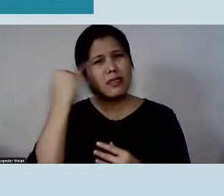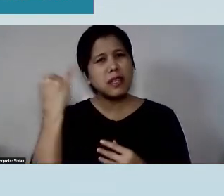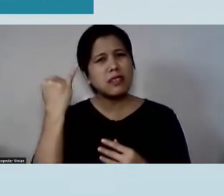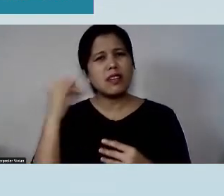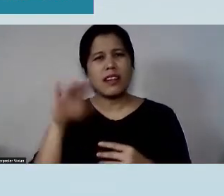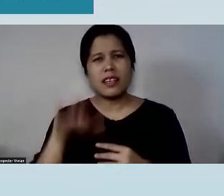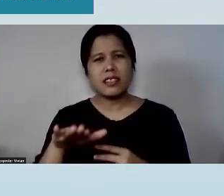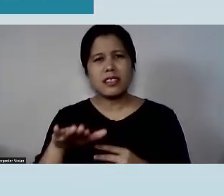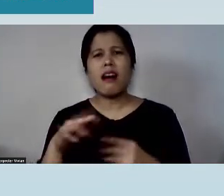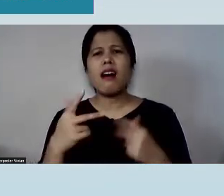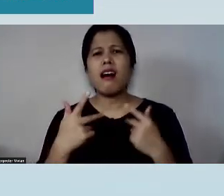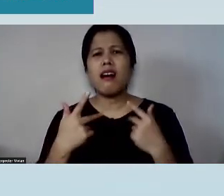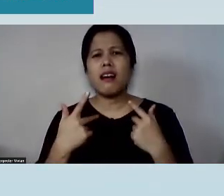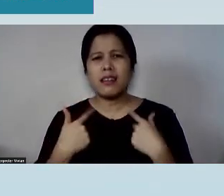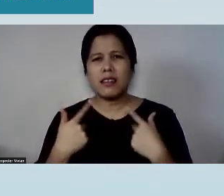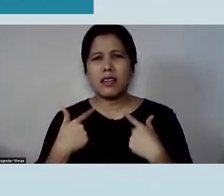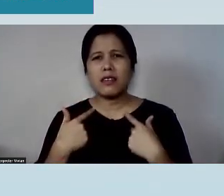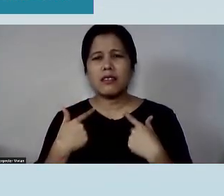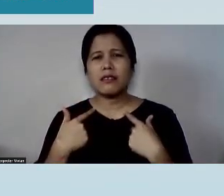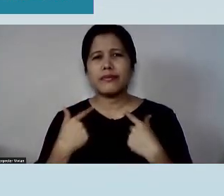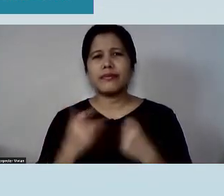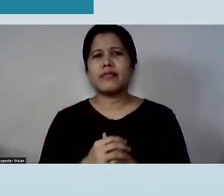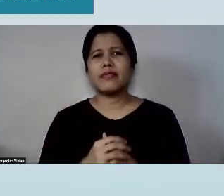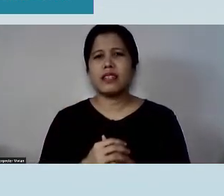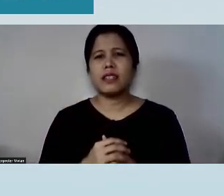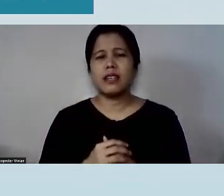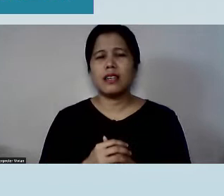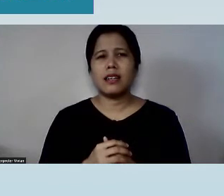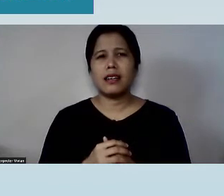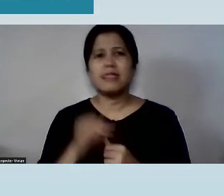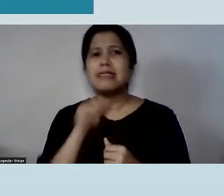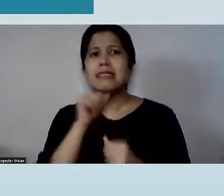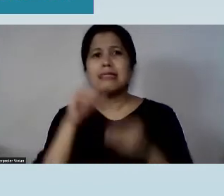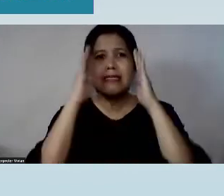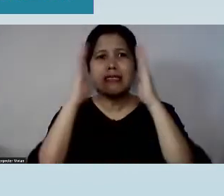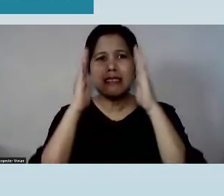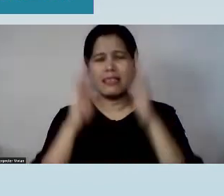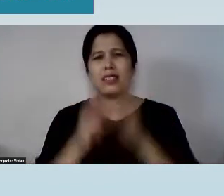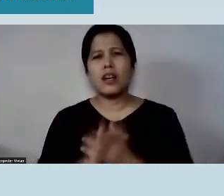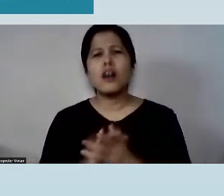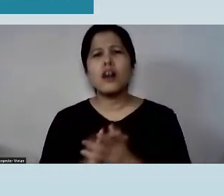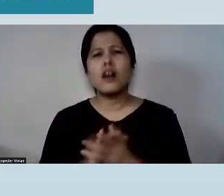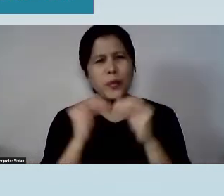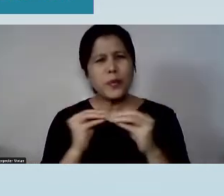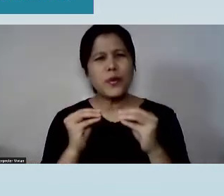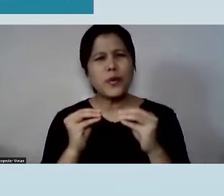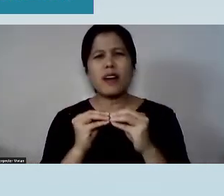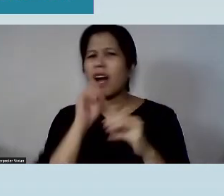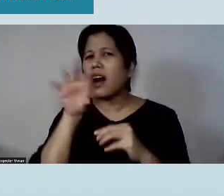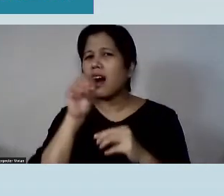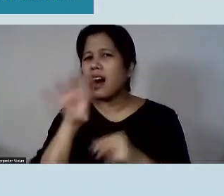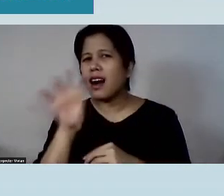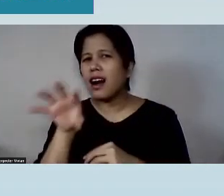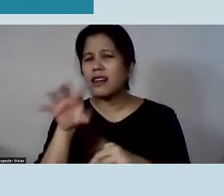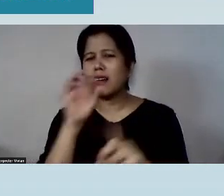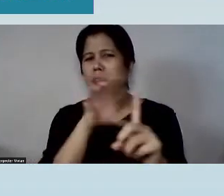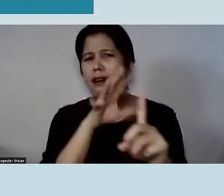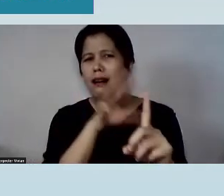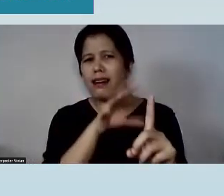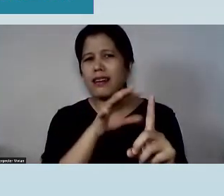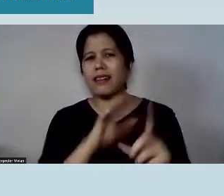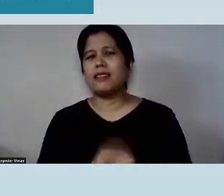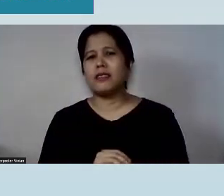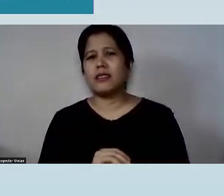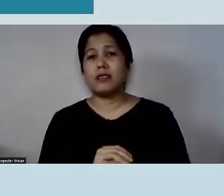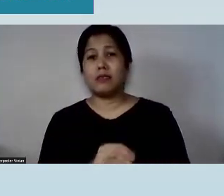already dysregulated and then sisigawan, ano ko ba? But you know, the more, you know, di ba? Fire with fire. But what you have to